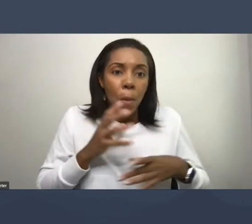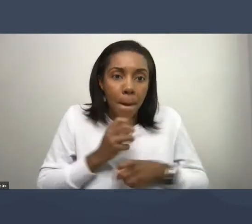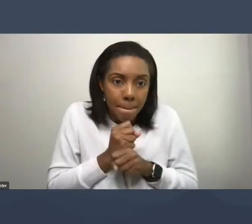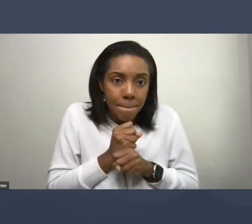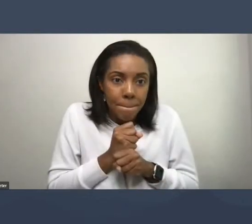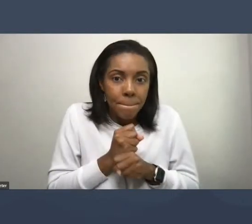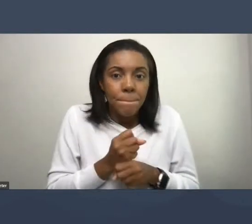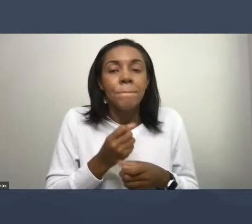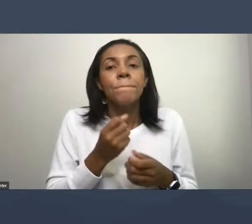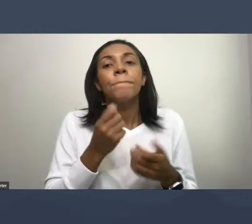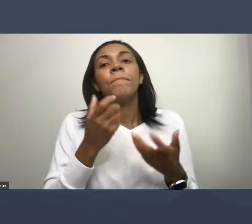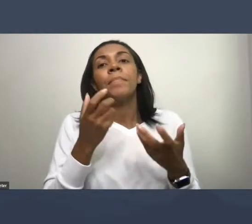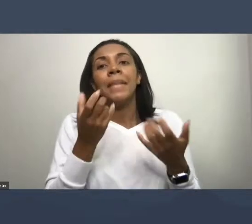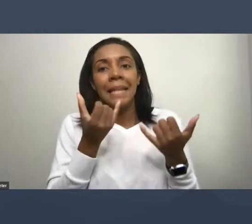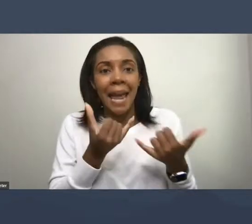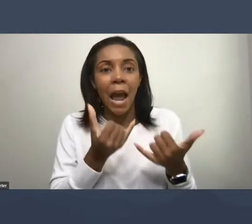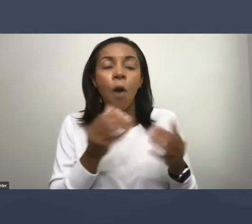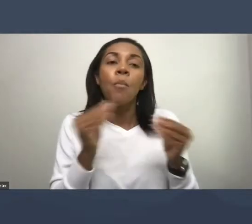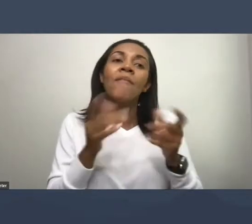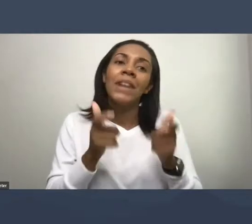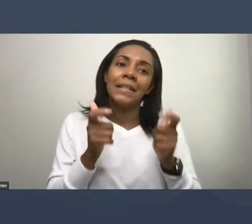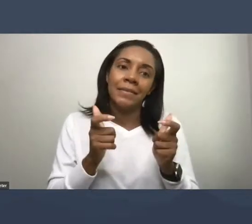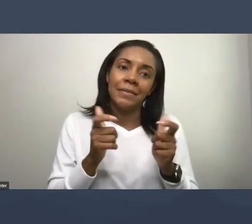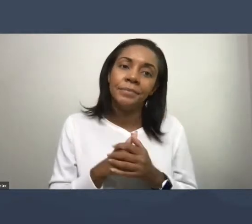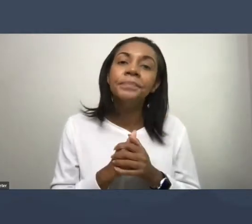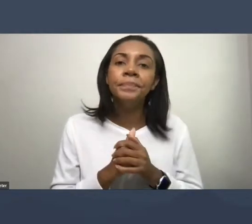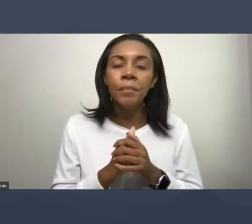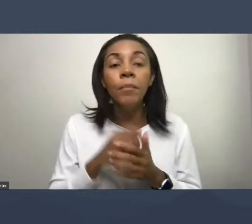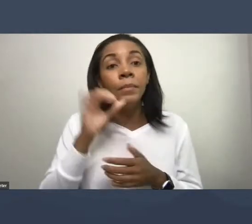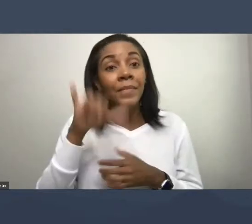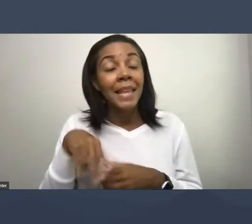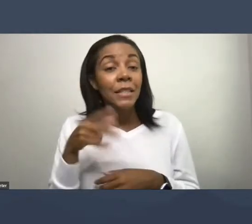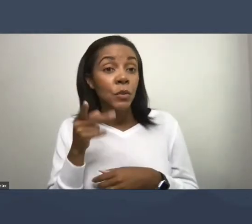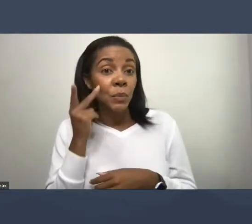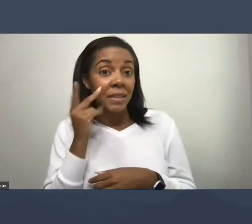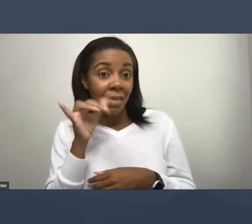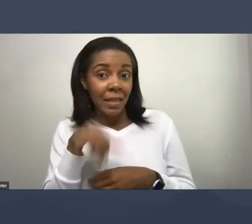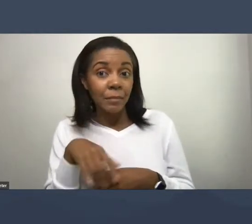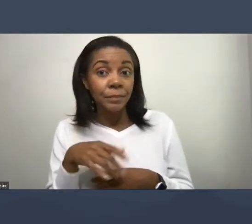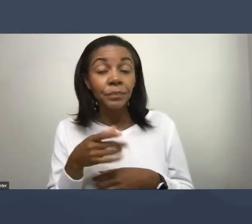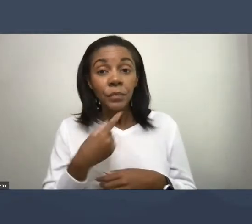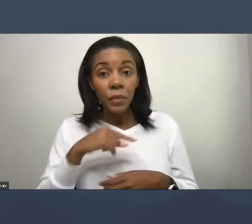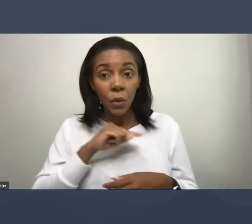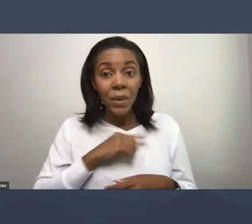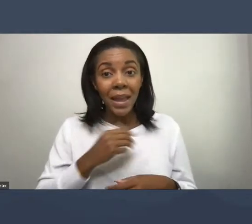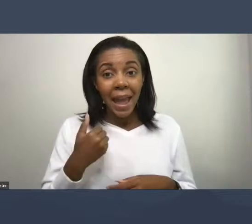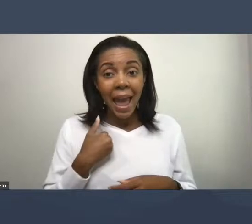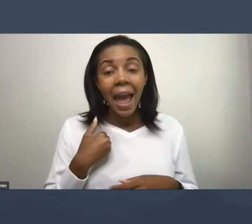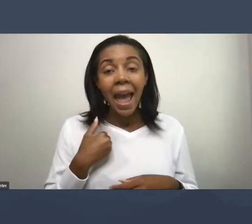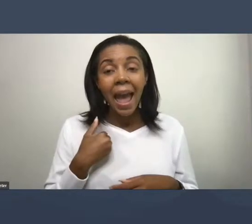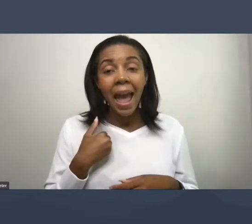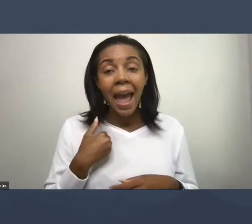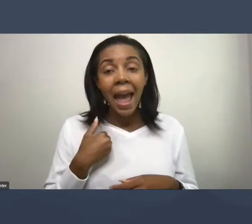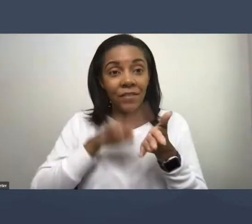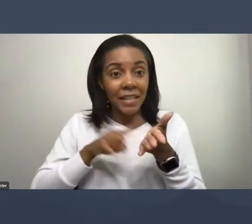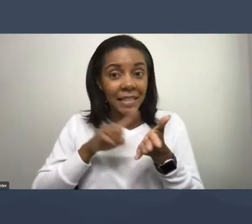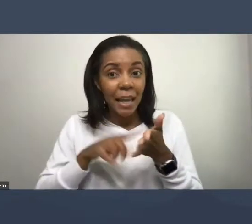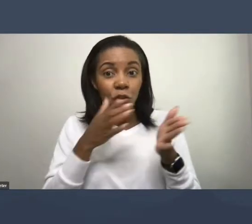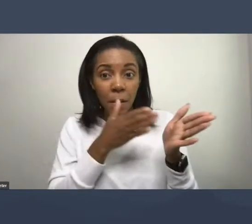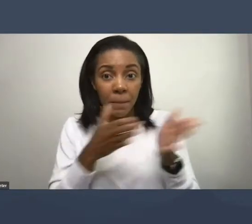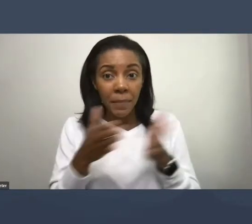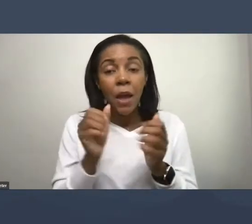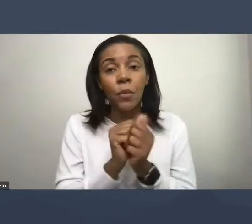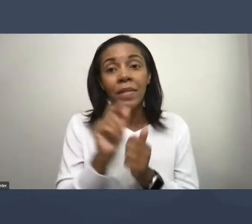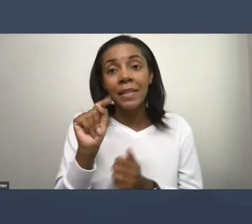to the remediation much, much quicker. And so that's what you see. We have a remedial investigation plan that was sent to